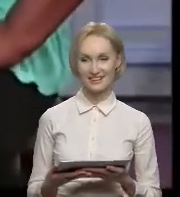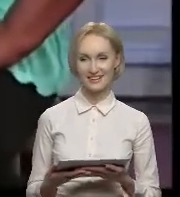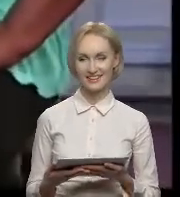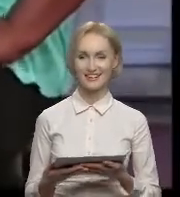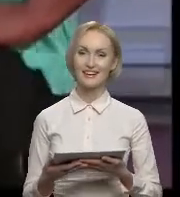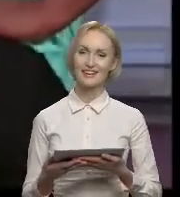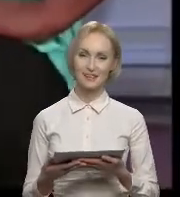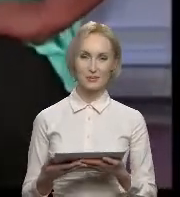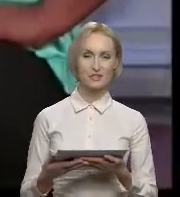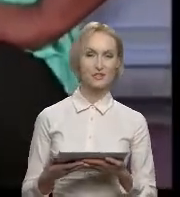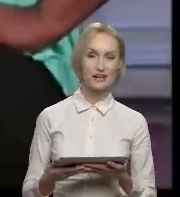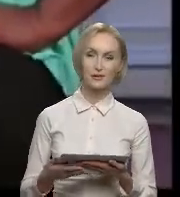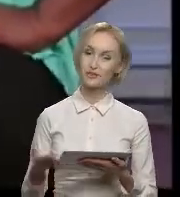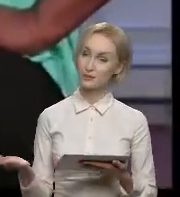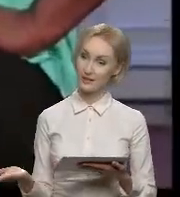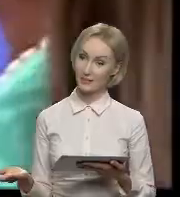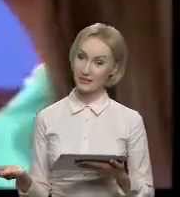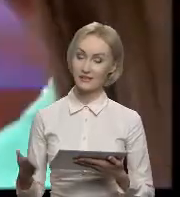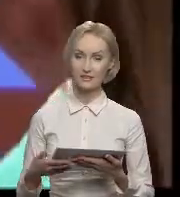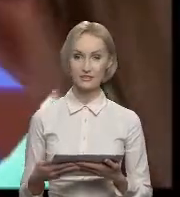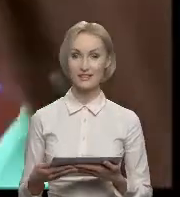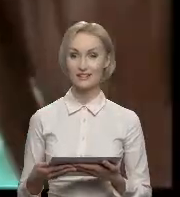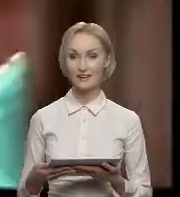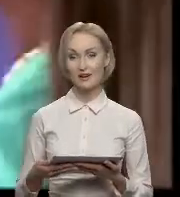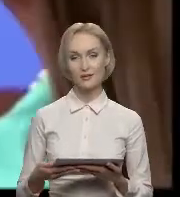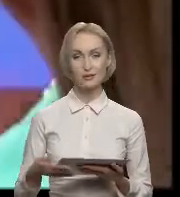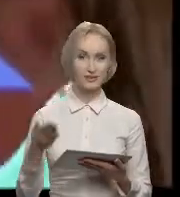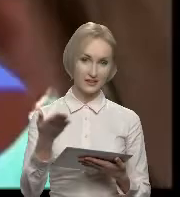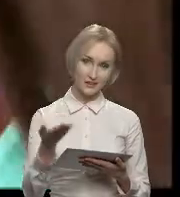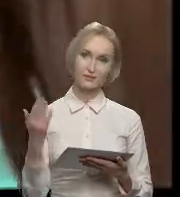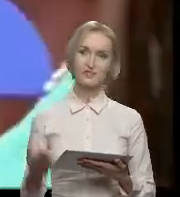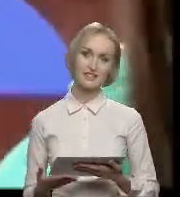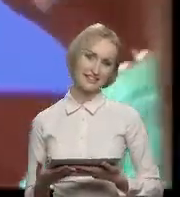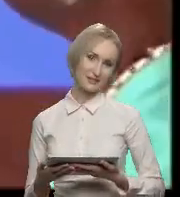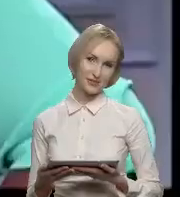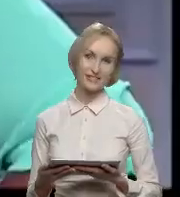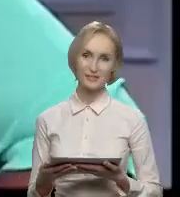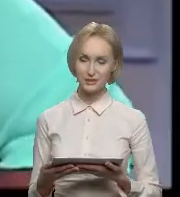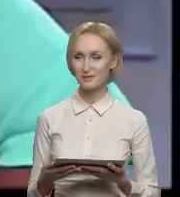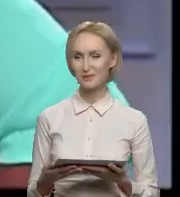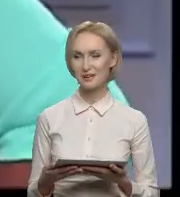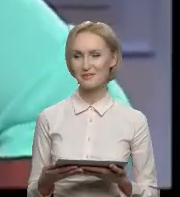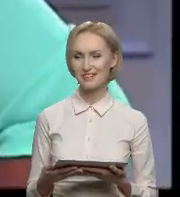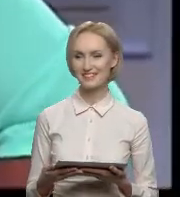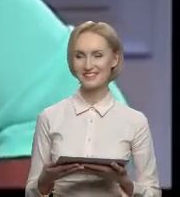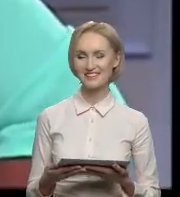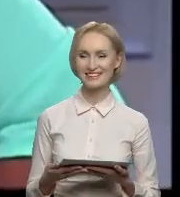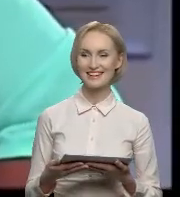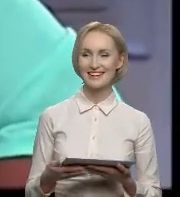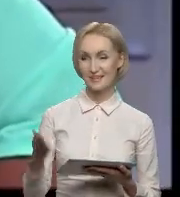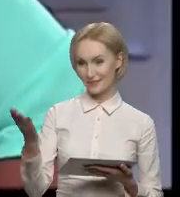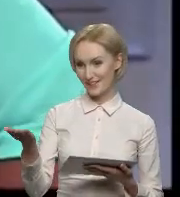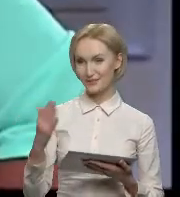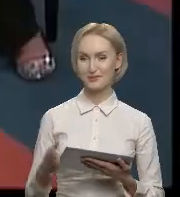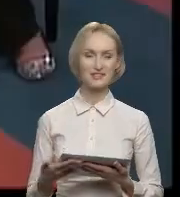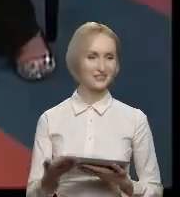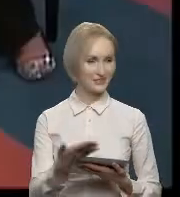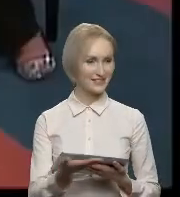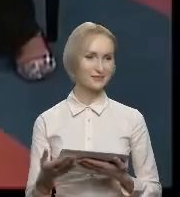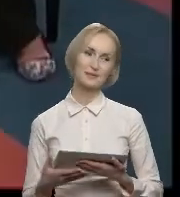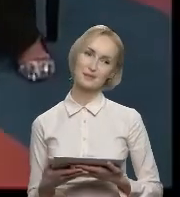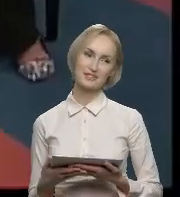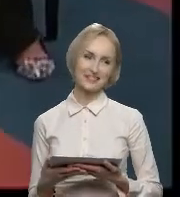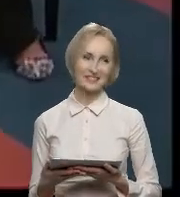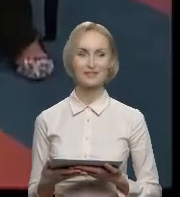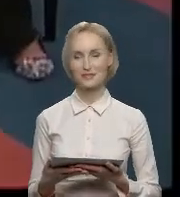You're not doing my daughter right, and you ain't taking your daughter right. You ain't taking care of your daughter. You need to get it together. Find